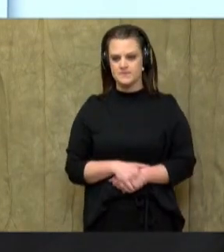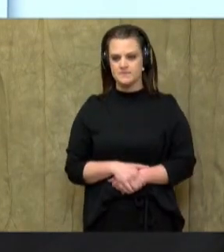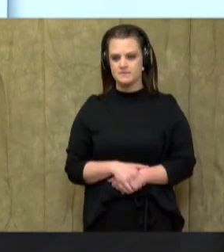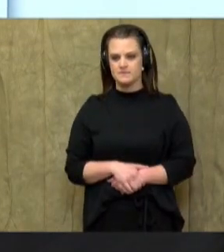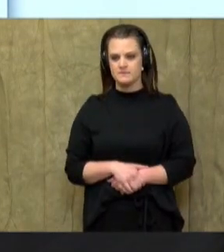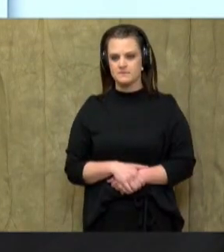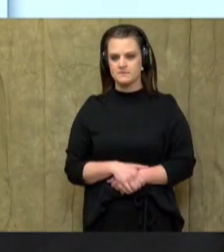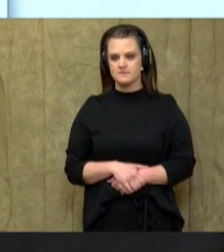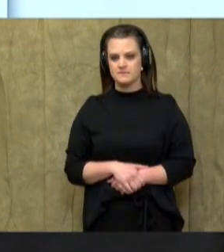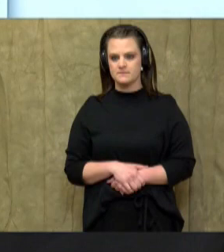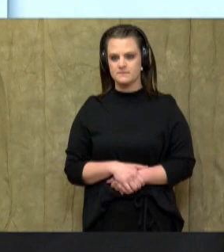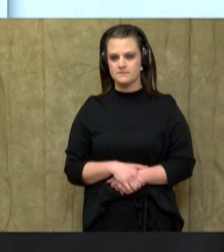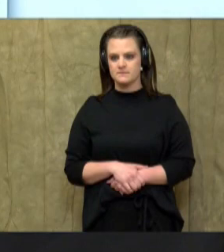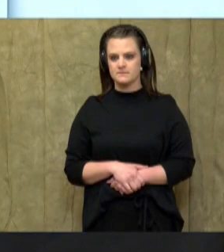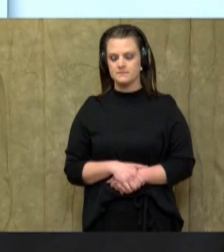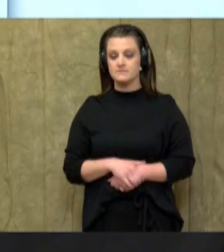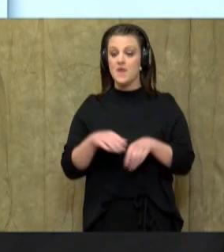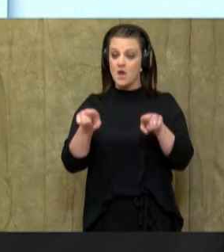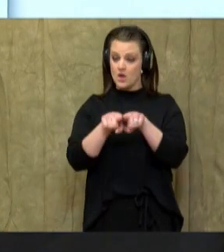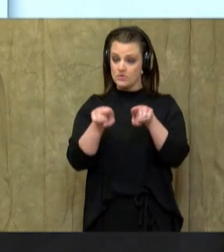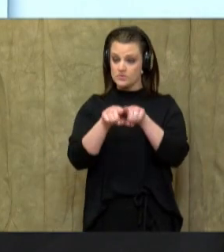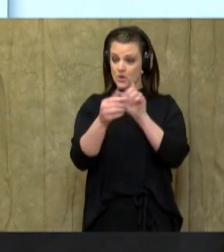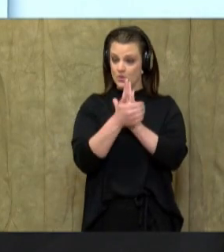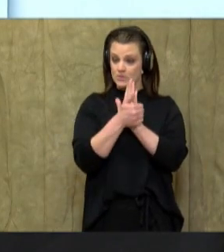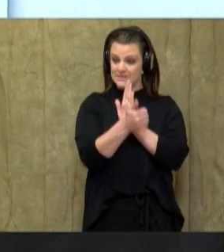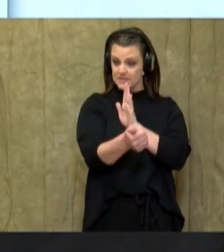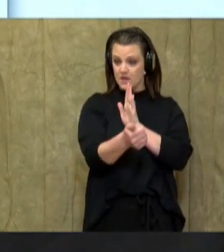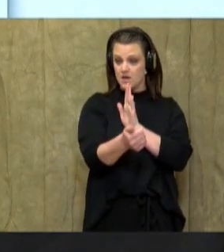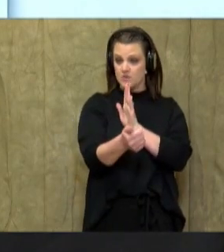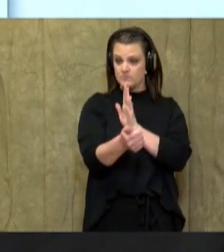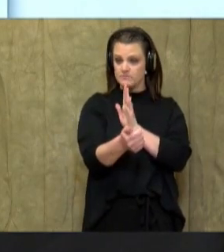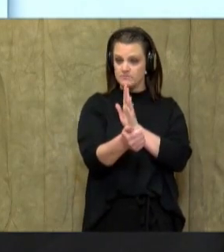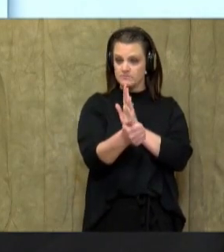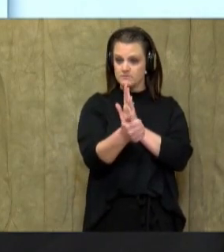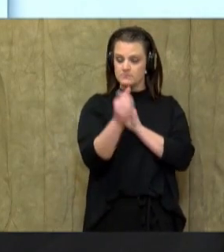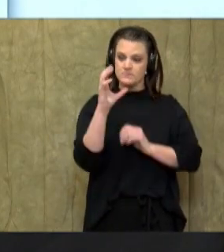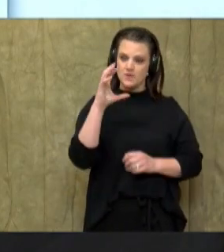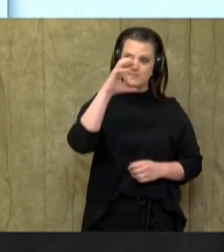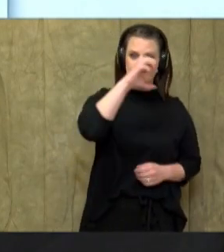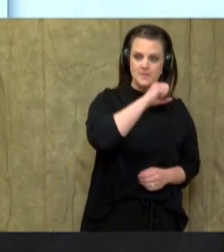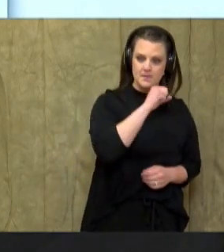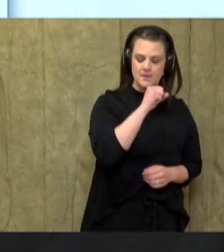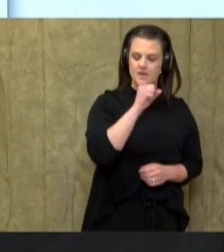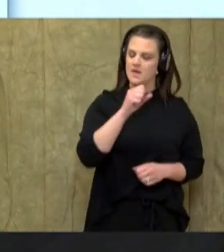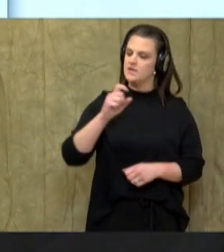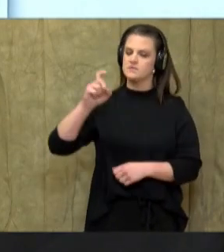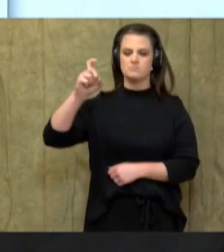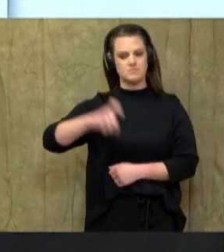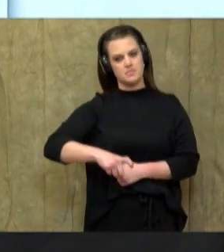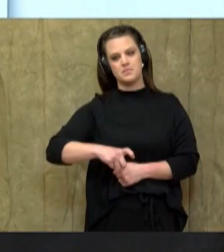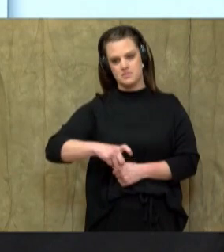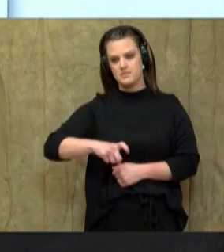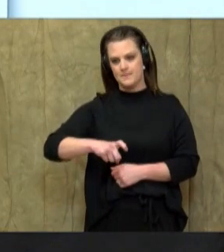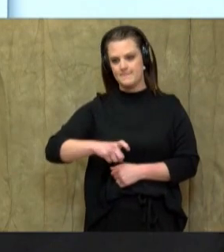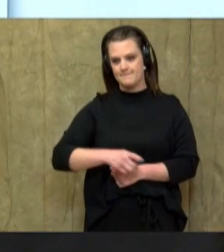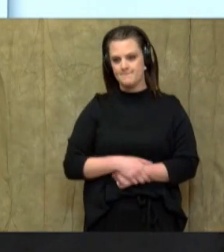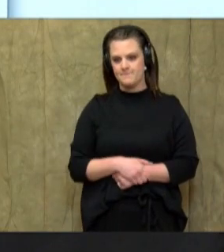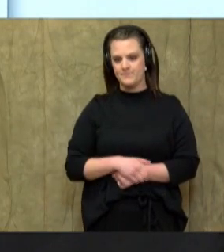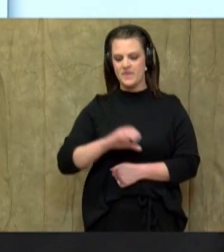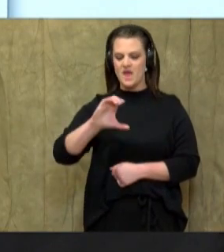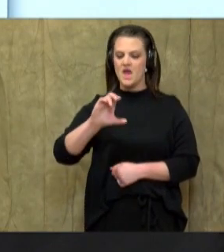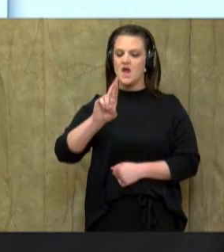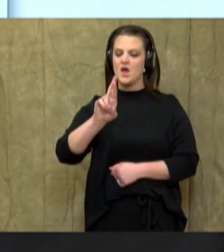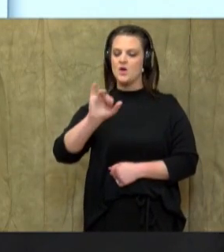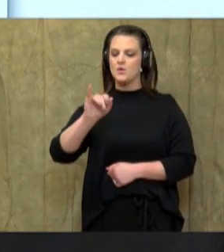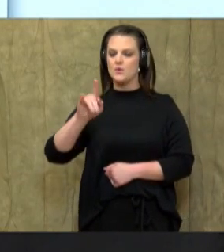Also, this skill, drawing conclusions and making inferences, is necessary. Again, it's a critical